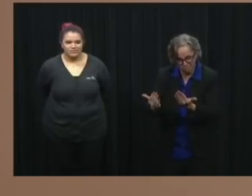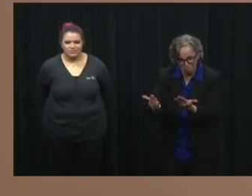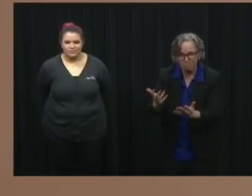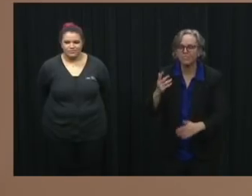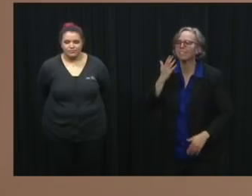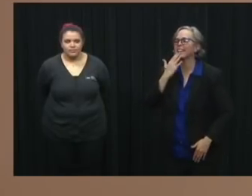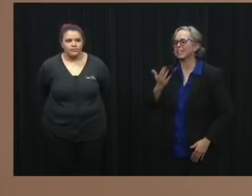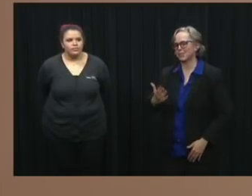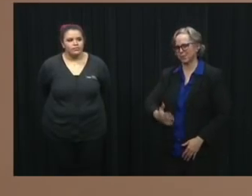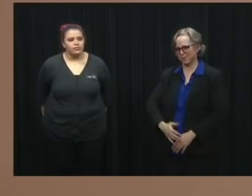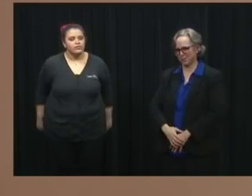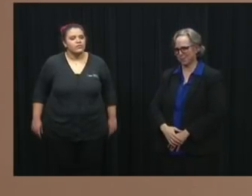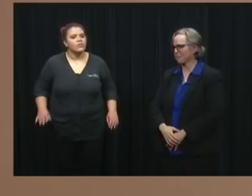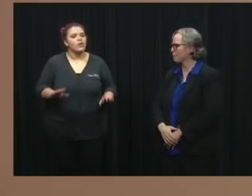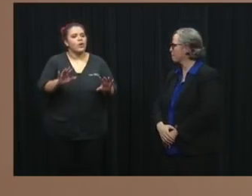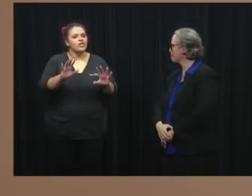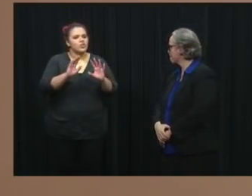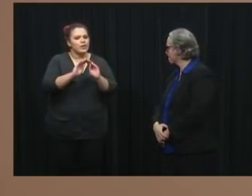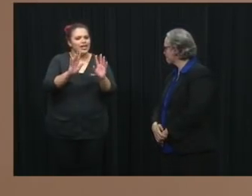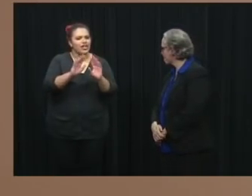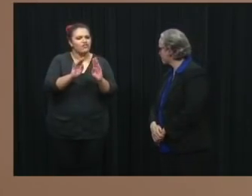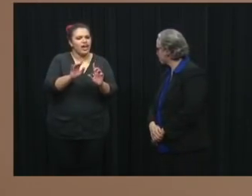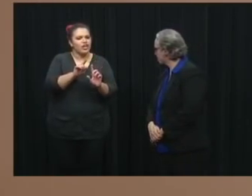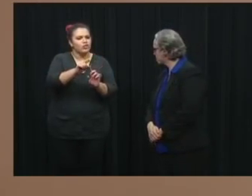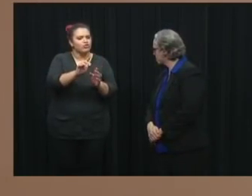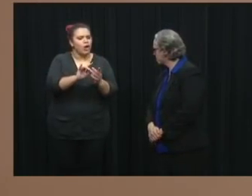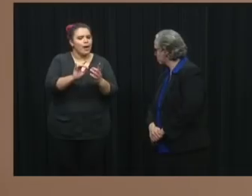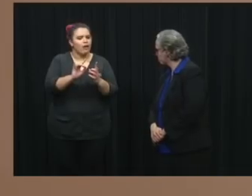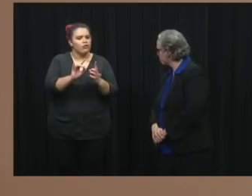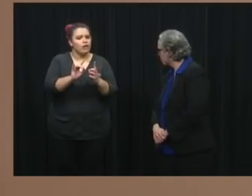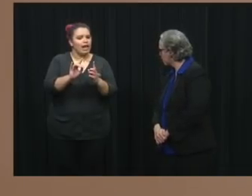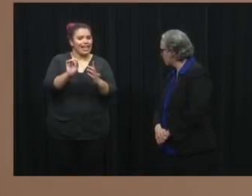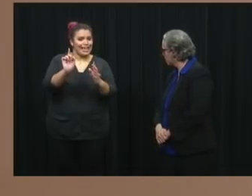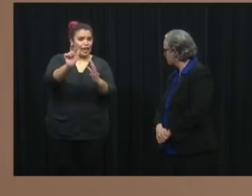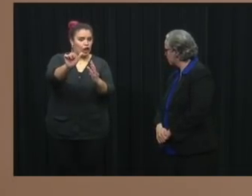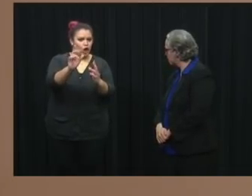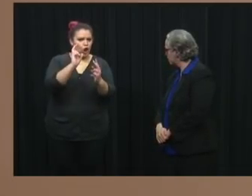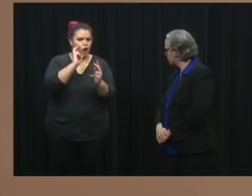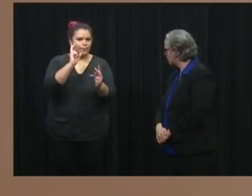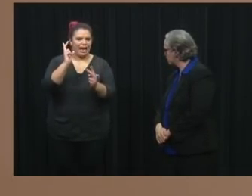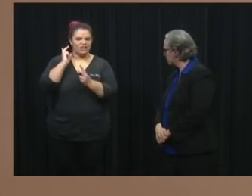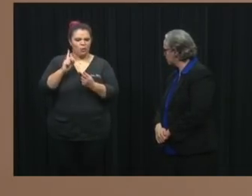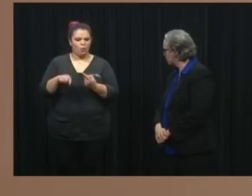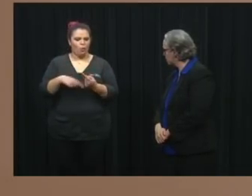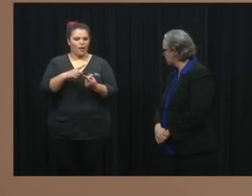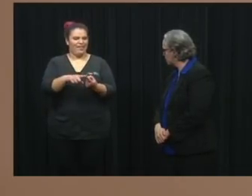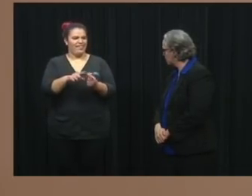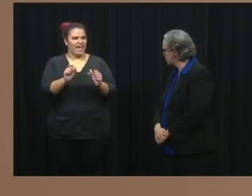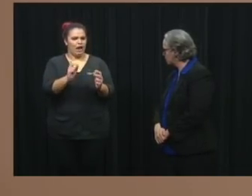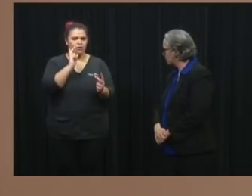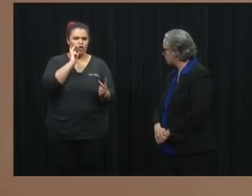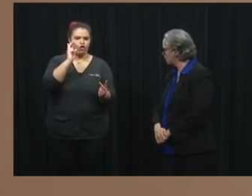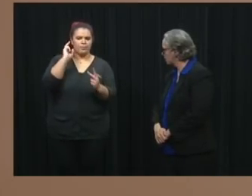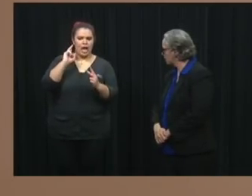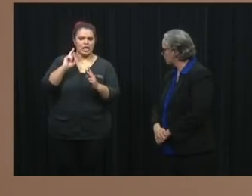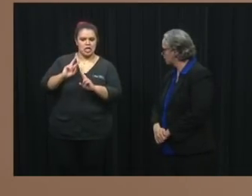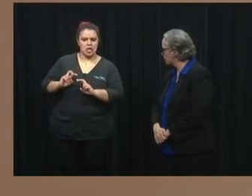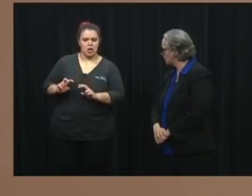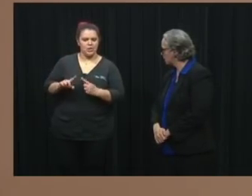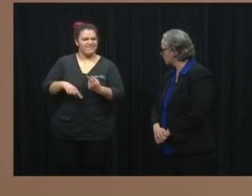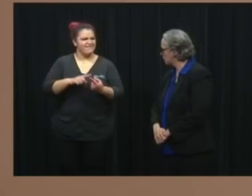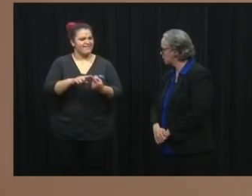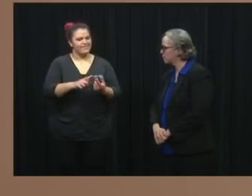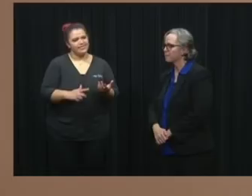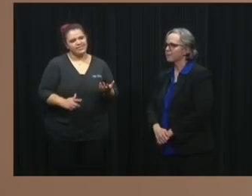that last bit that you were talking about looking back. At what point will we be able to do that? We will be looking back